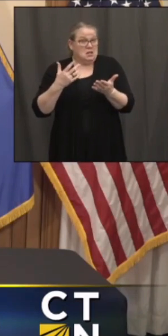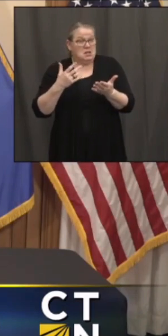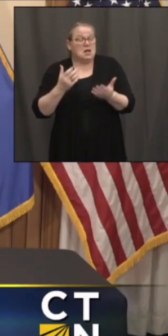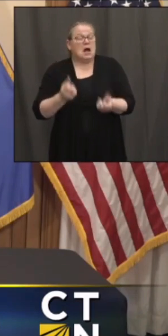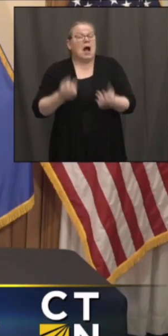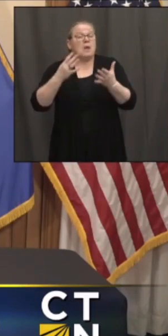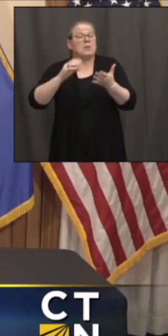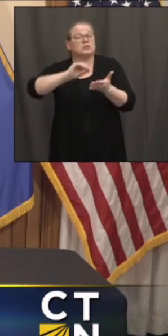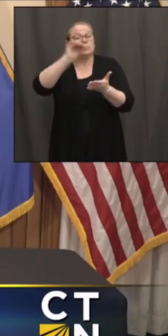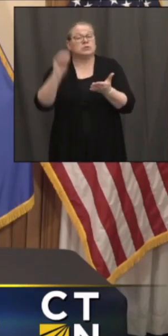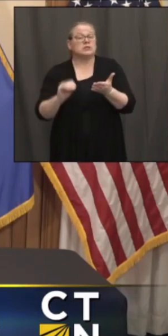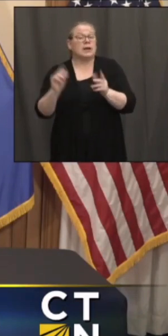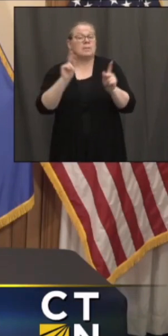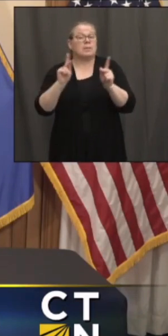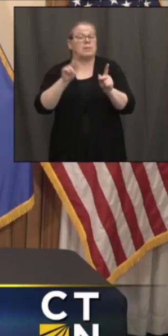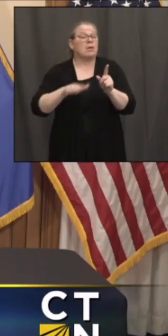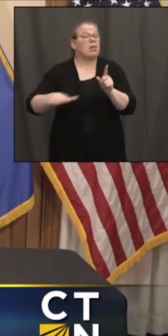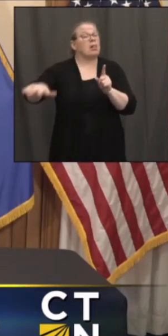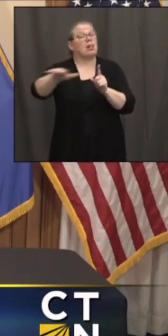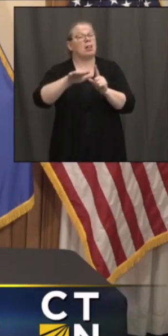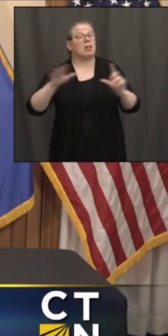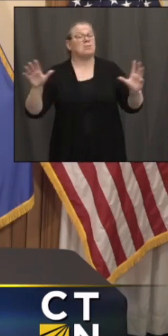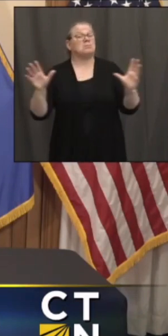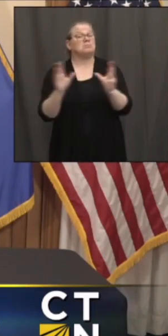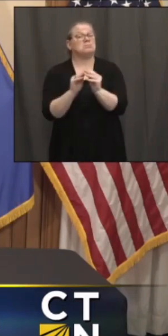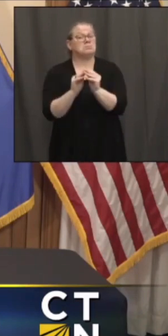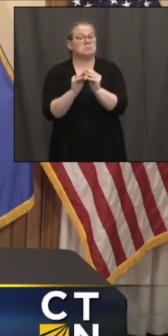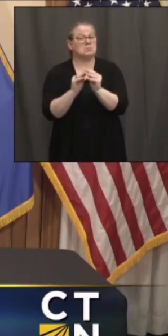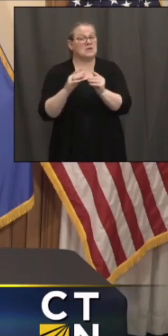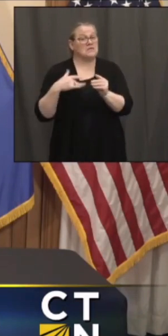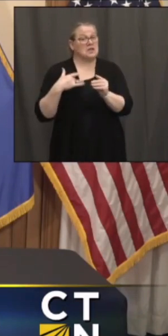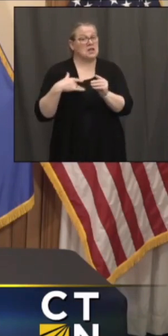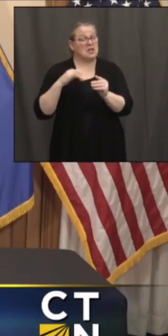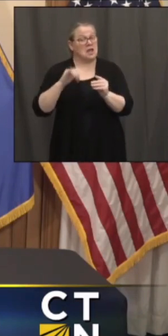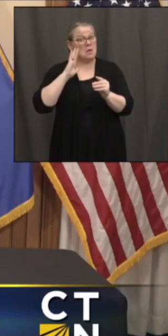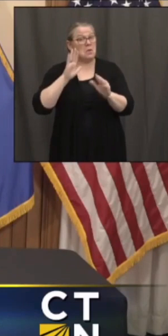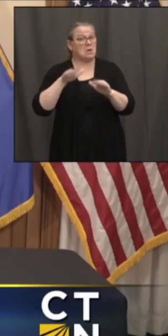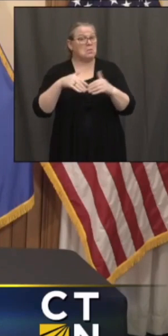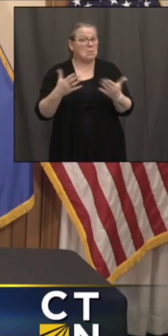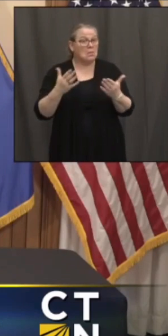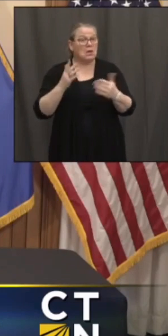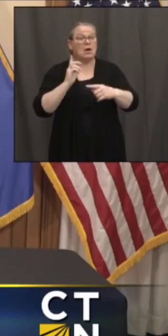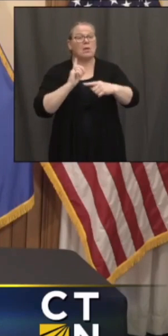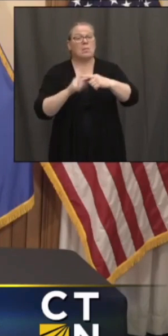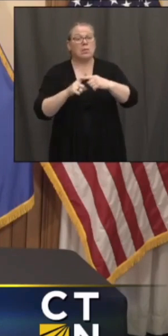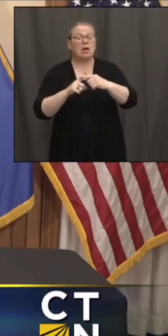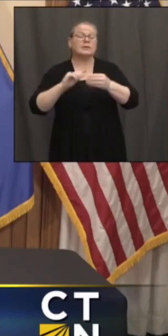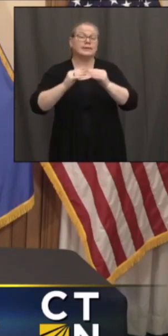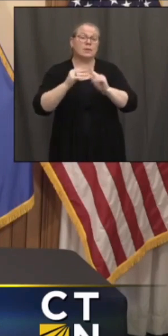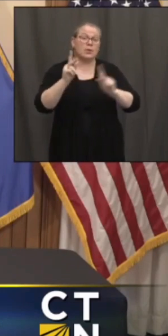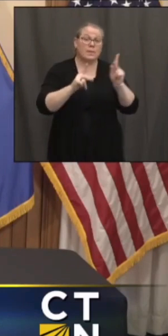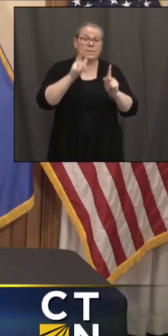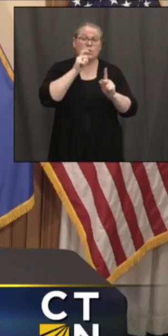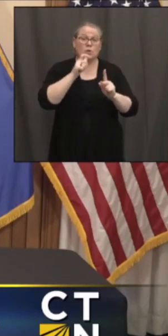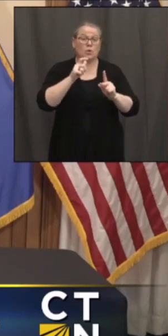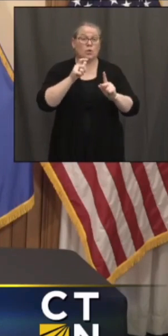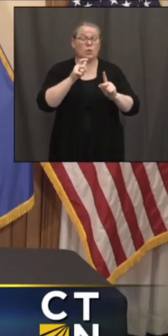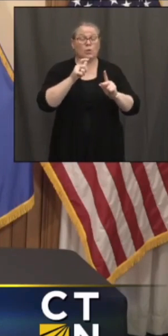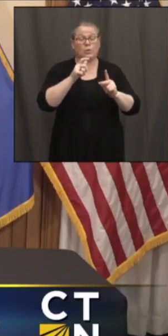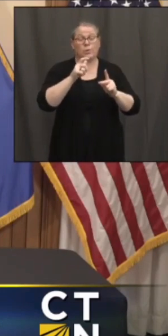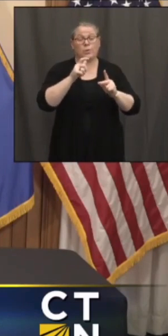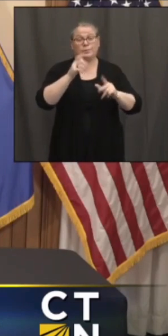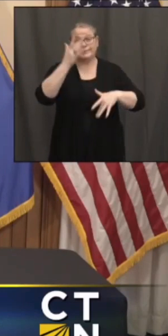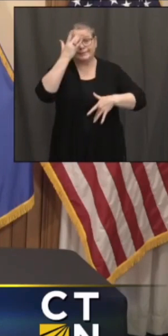would you take the number of people who have had the disease at this point and recovered as part of that calculation?